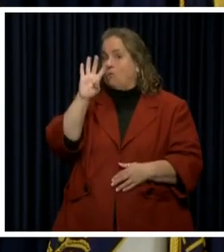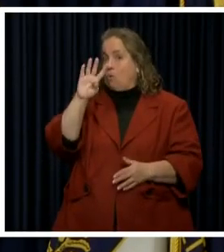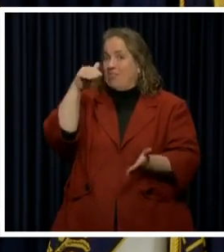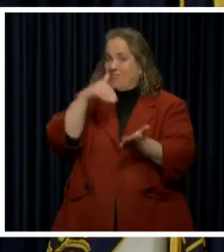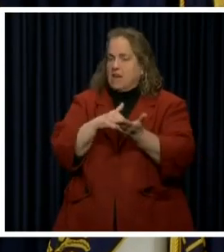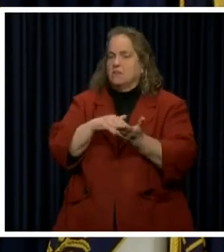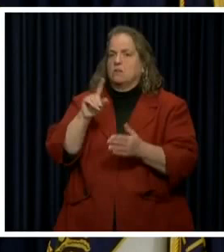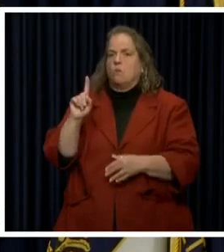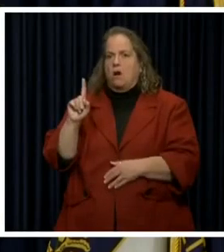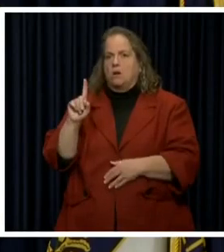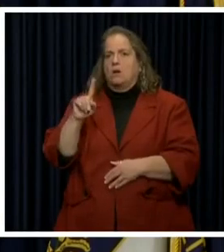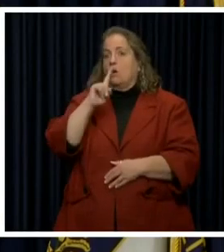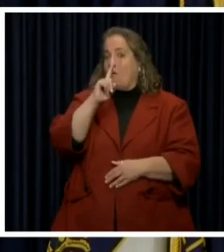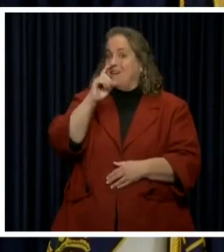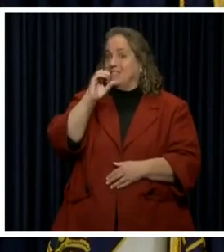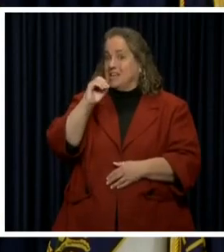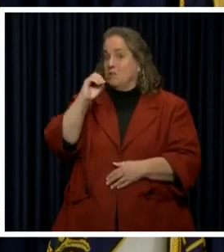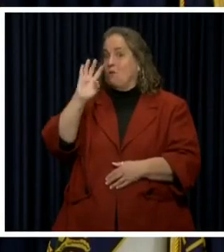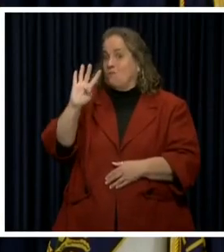104,001. So that's